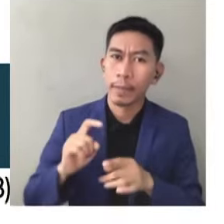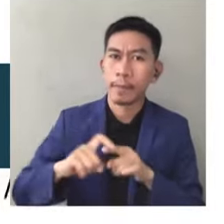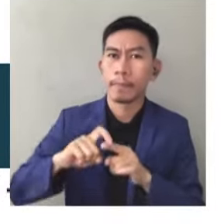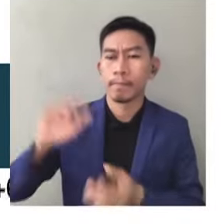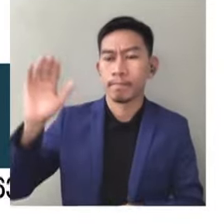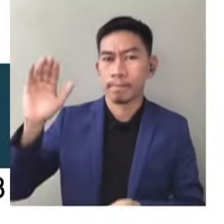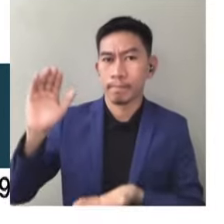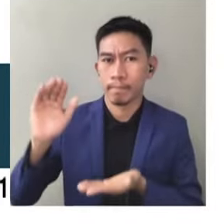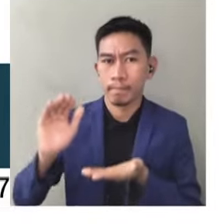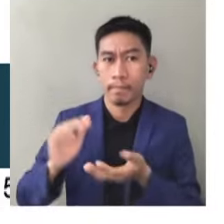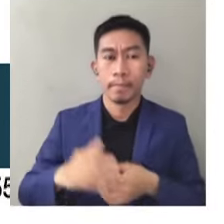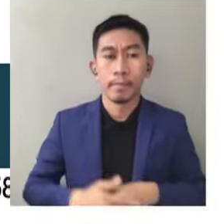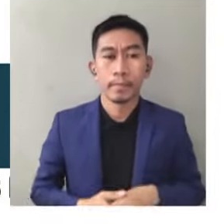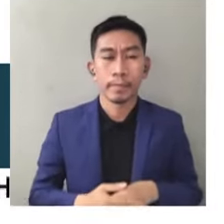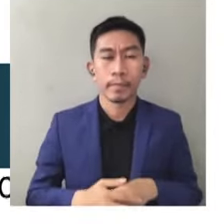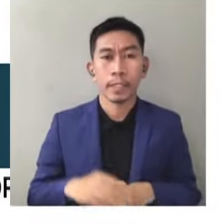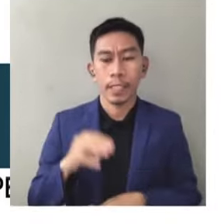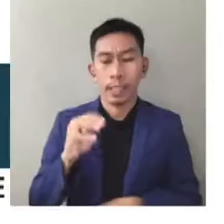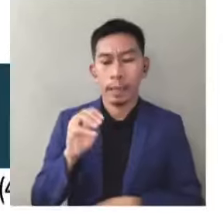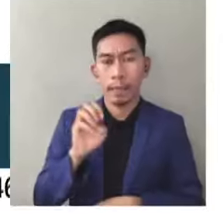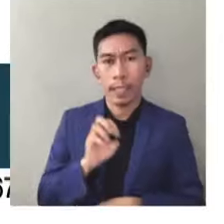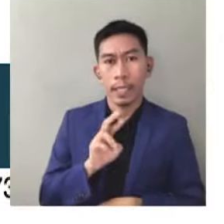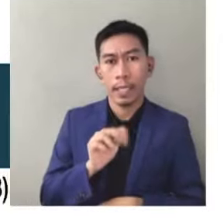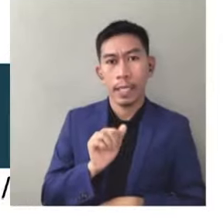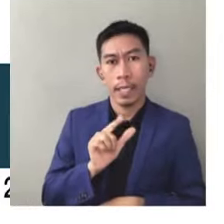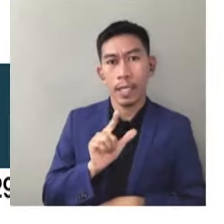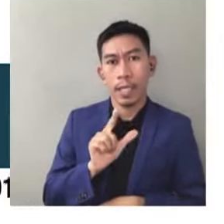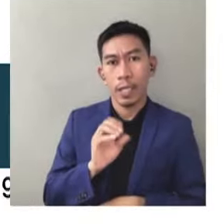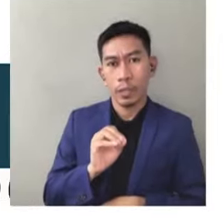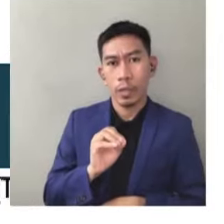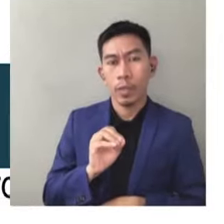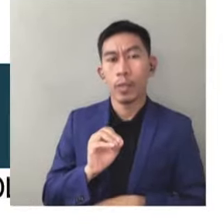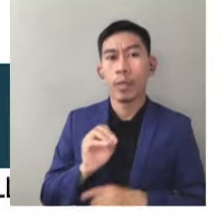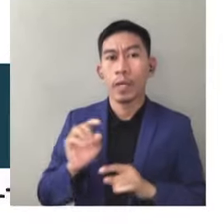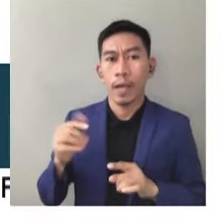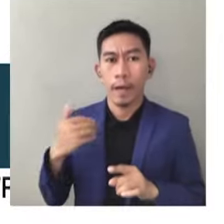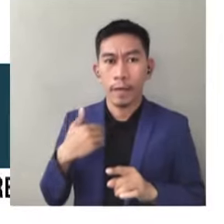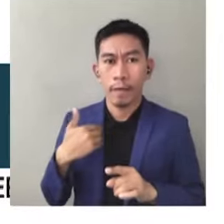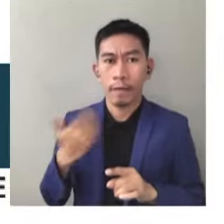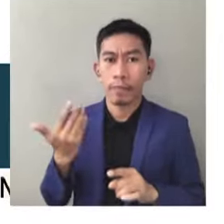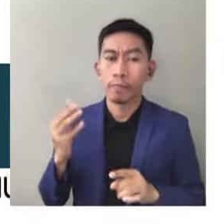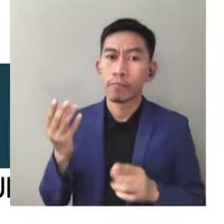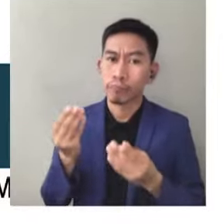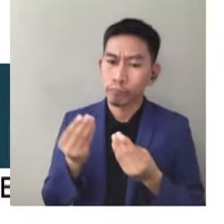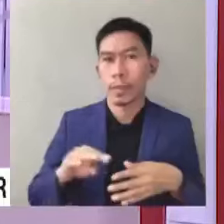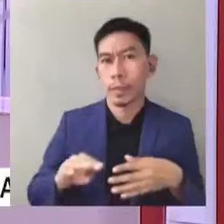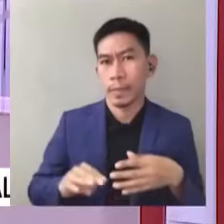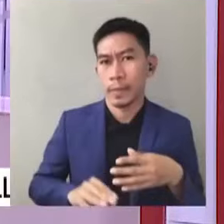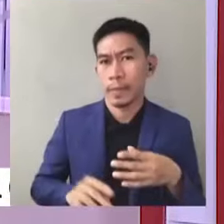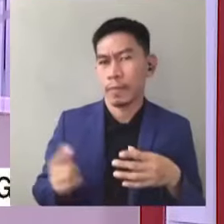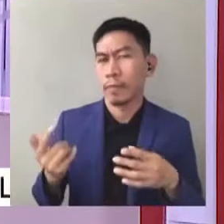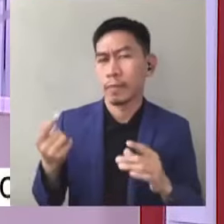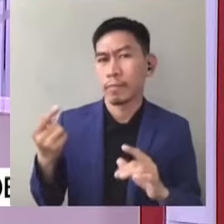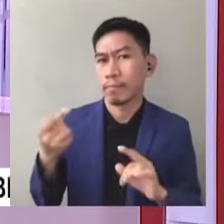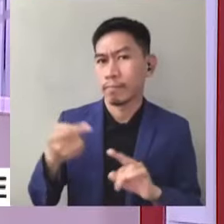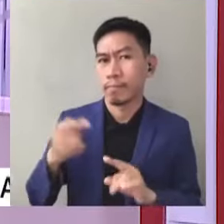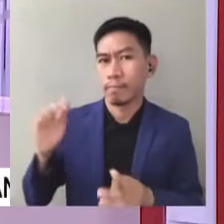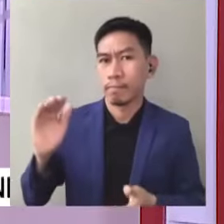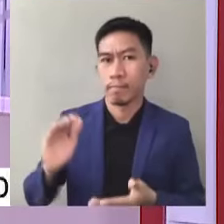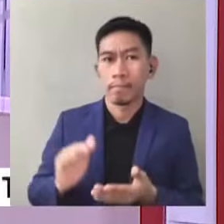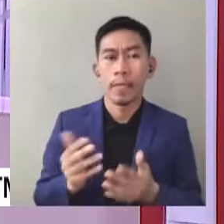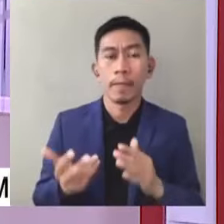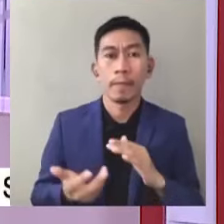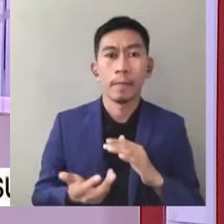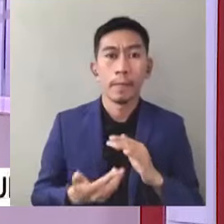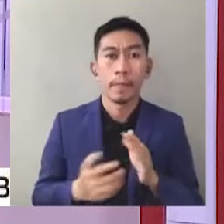Power distributor Meralco, for its part, has implemented measures aimed at easing demand. Government agencies moving